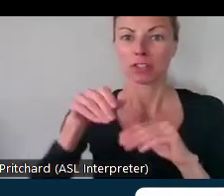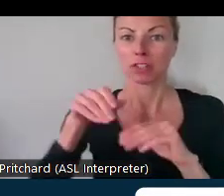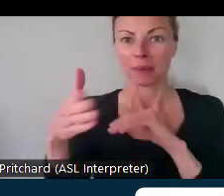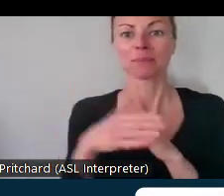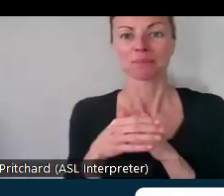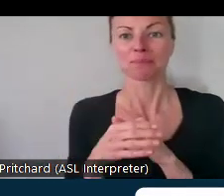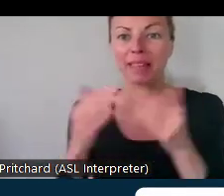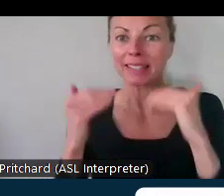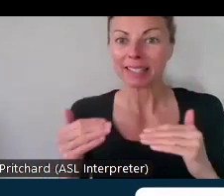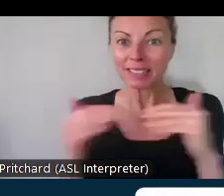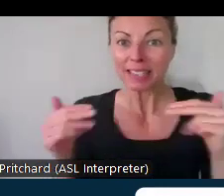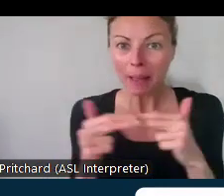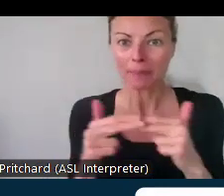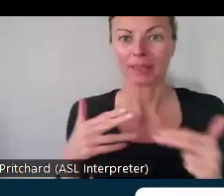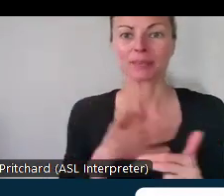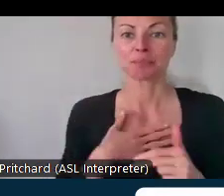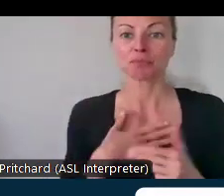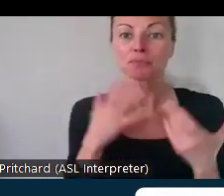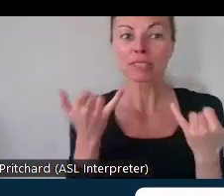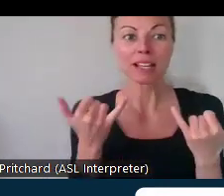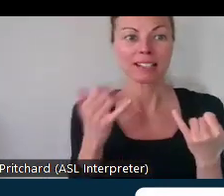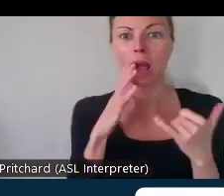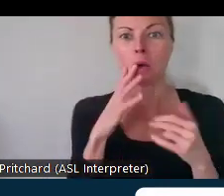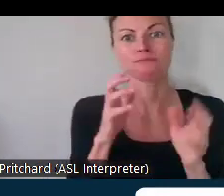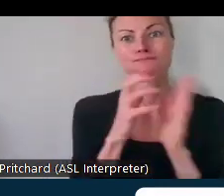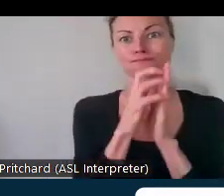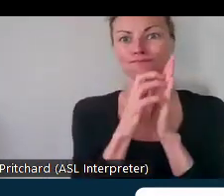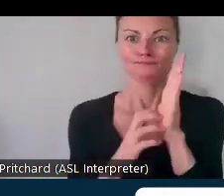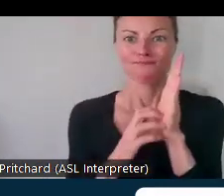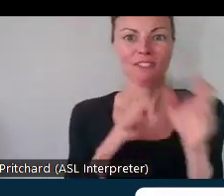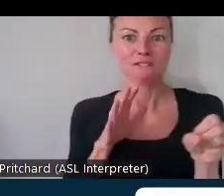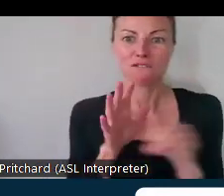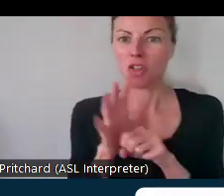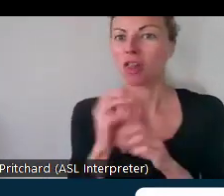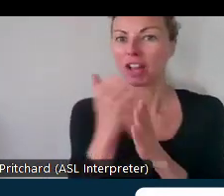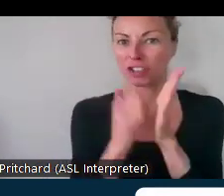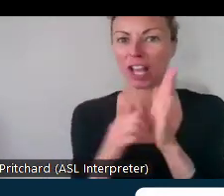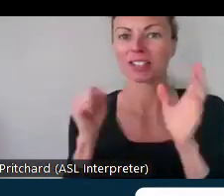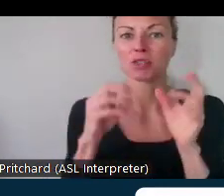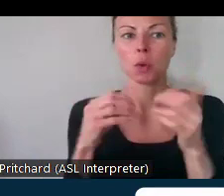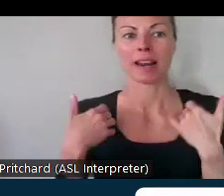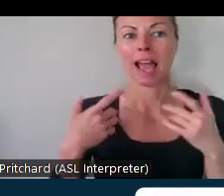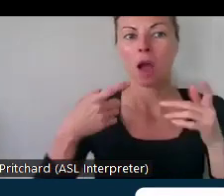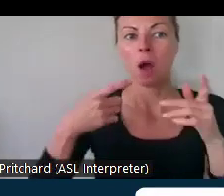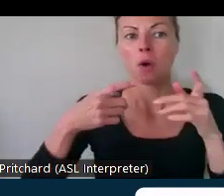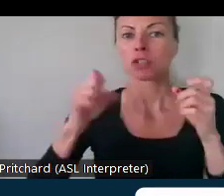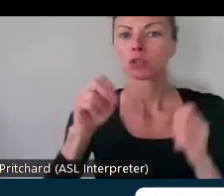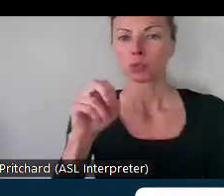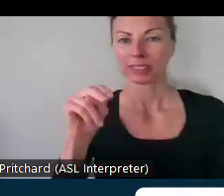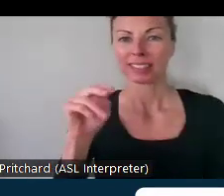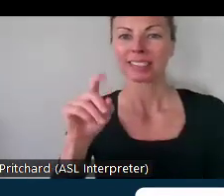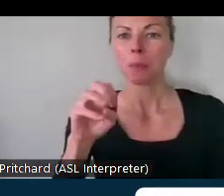started. Next slide, please. We've got a packed agenda. We'll start off with our director, Susan DeMorris. We'll hear about data